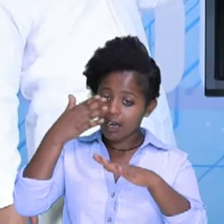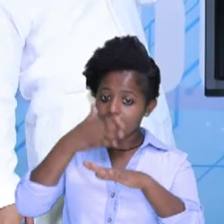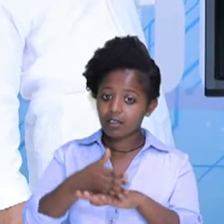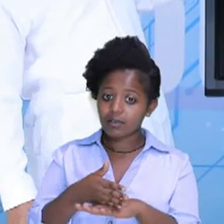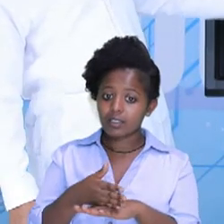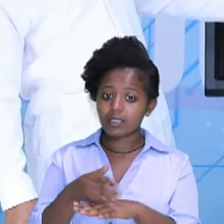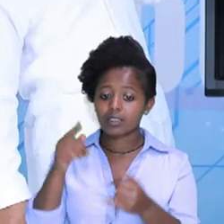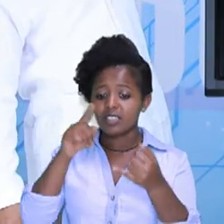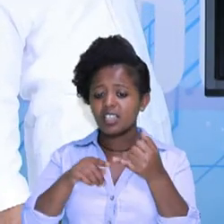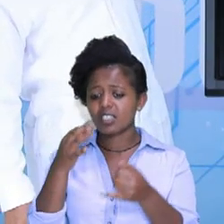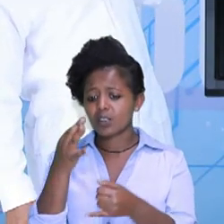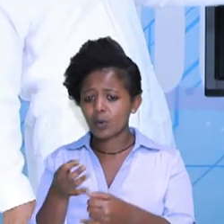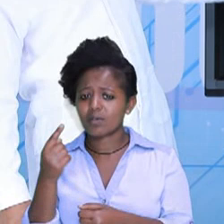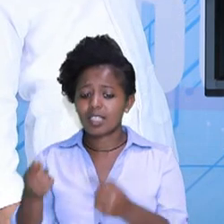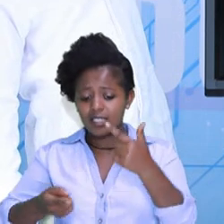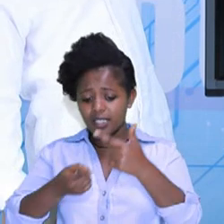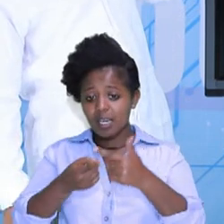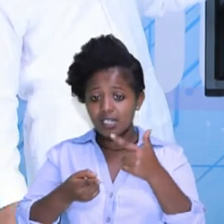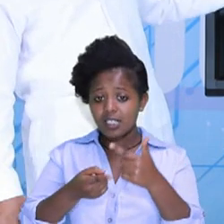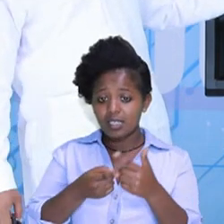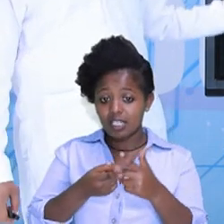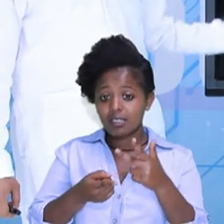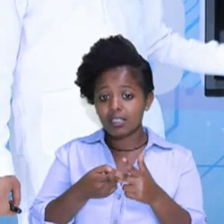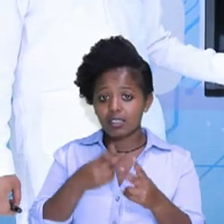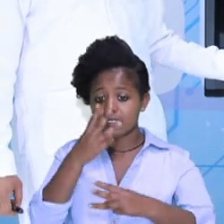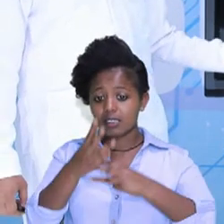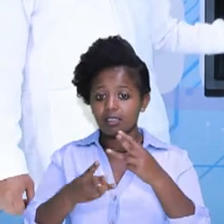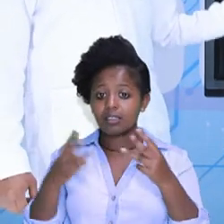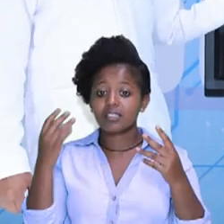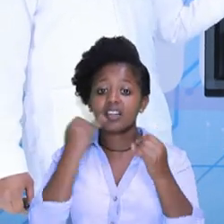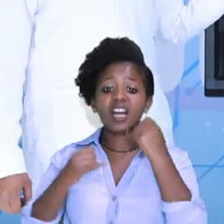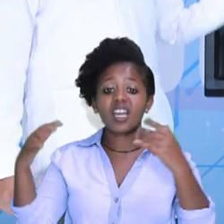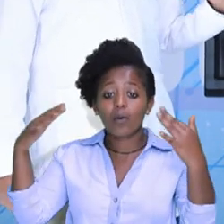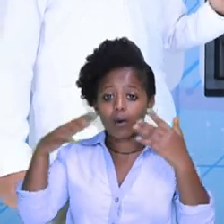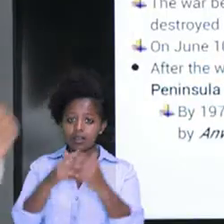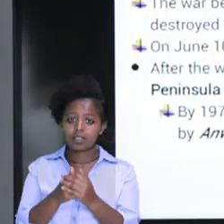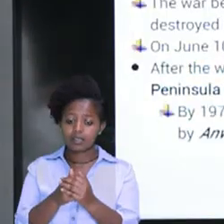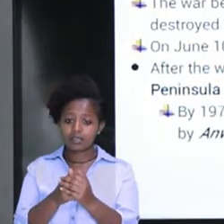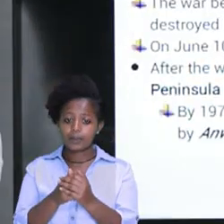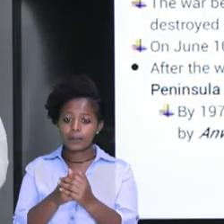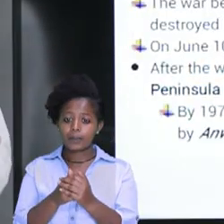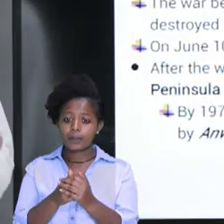After the end of the Third Arab-Israel War, Israel